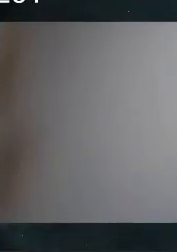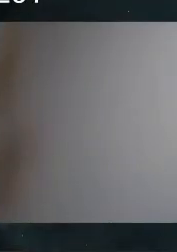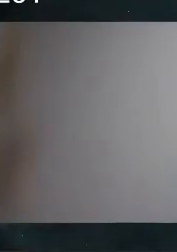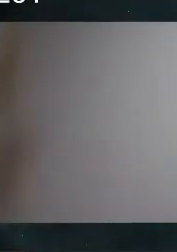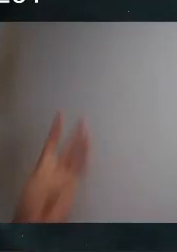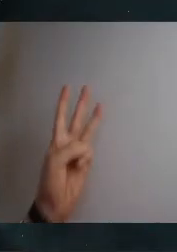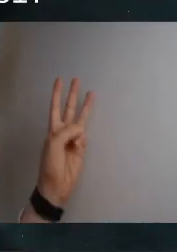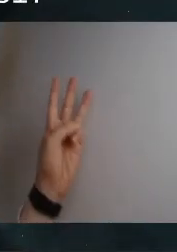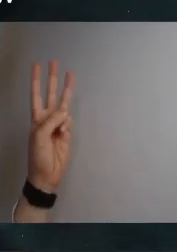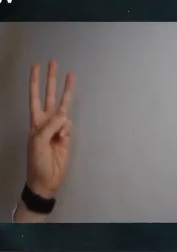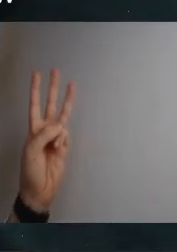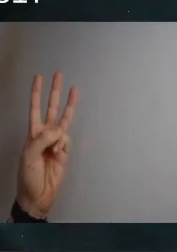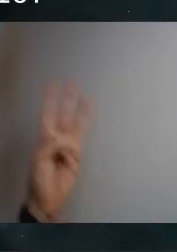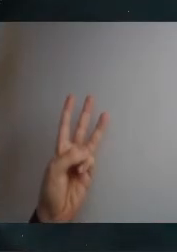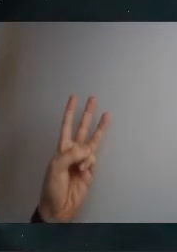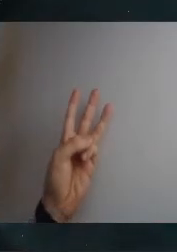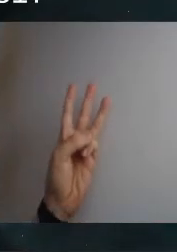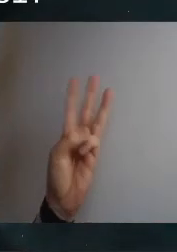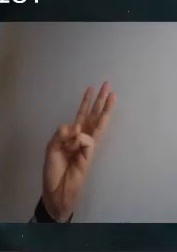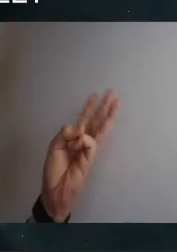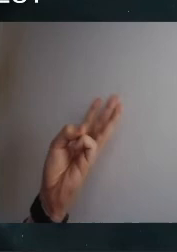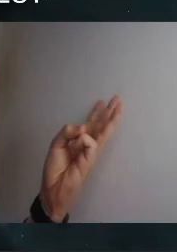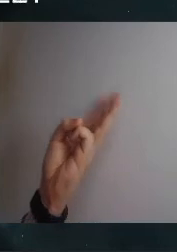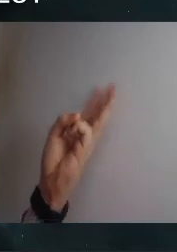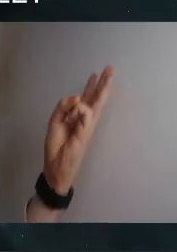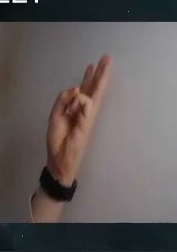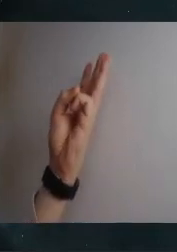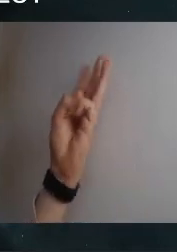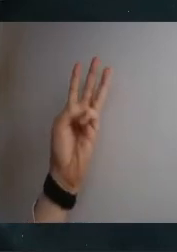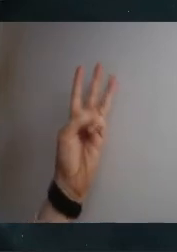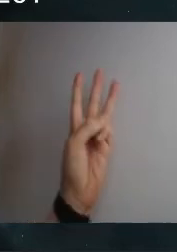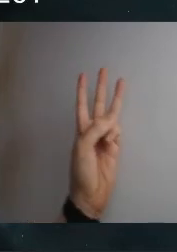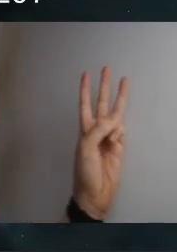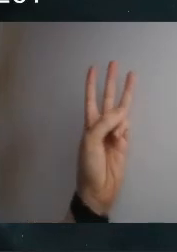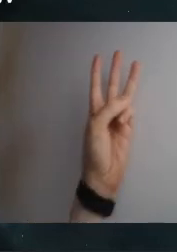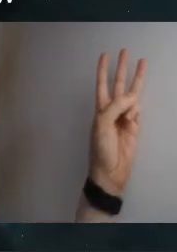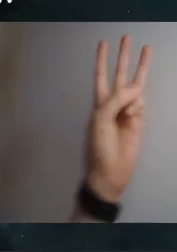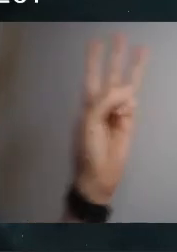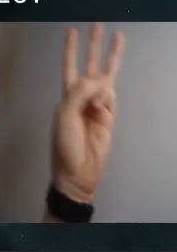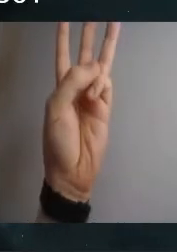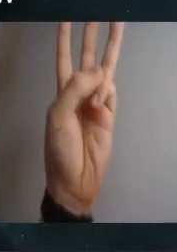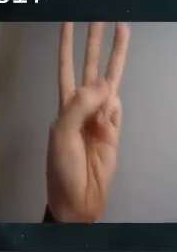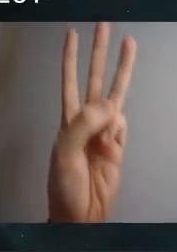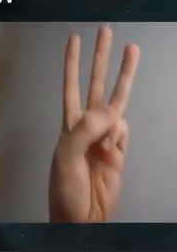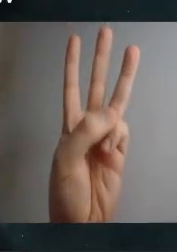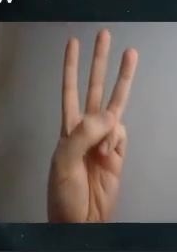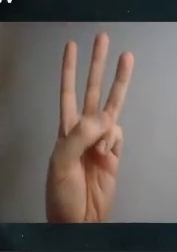Let me know what do you think about the game, like suggestions, opinions, and so on. Thanks for watching!